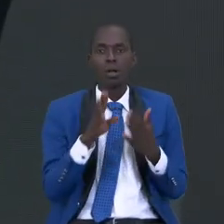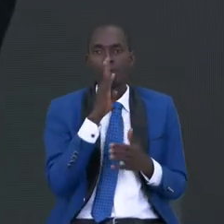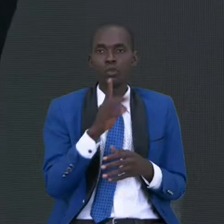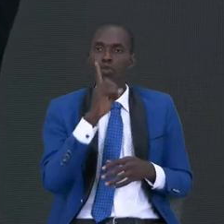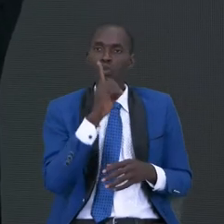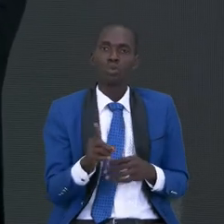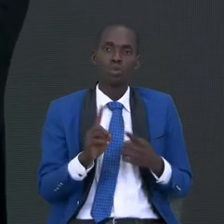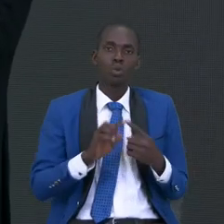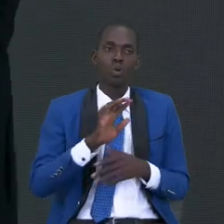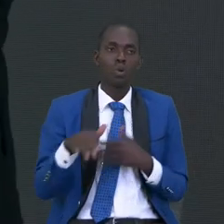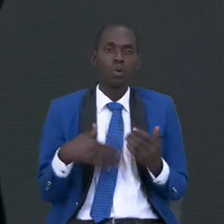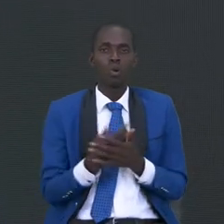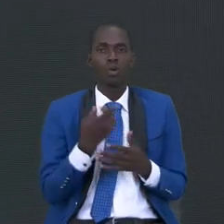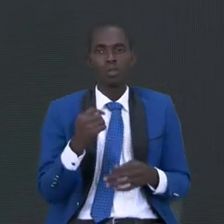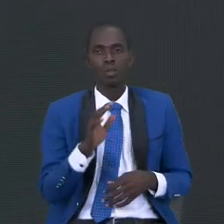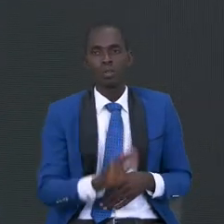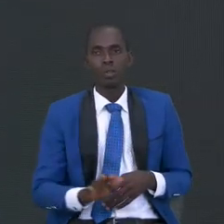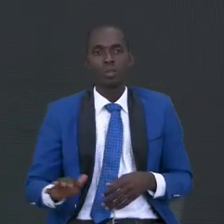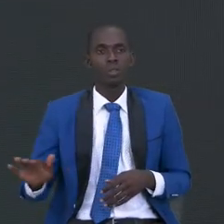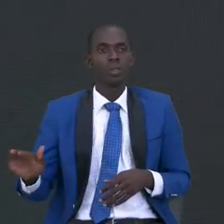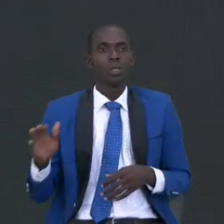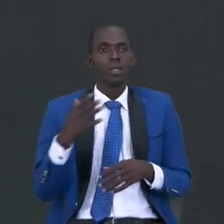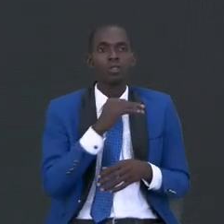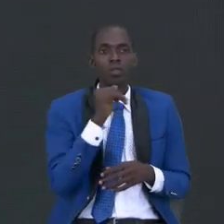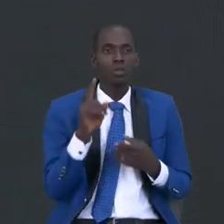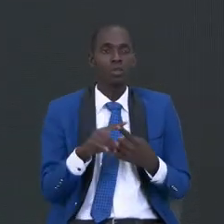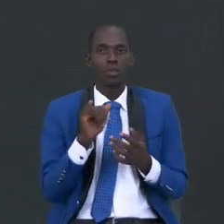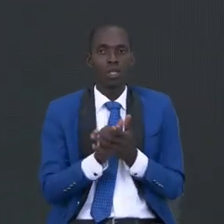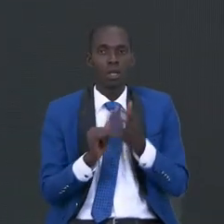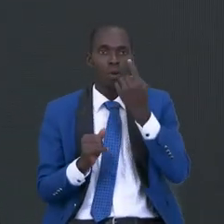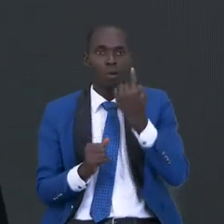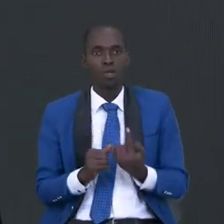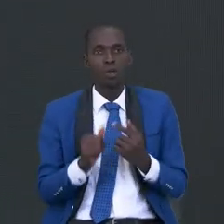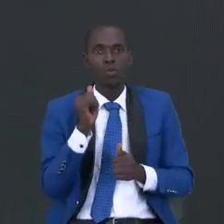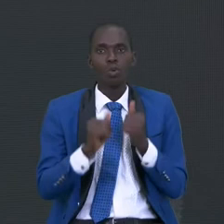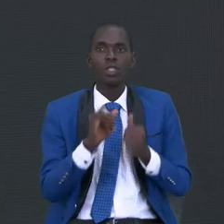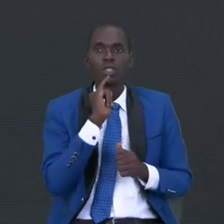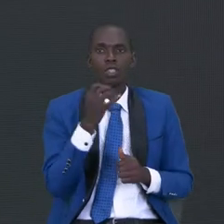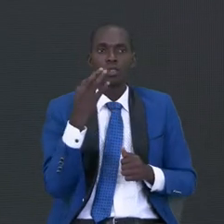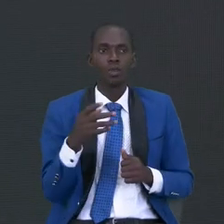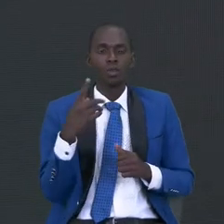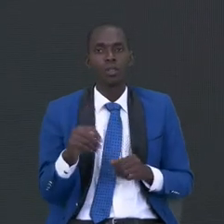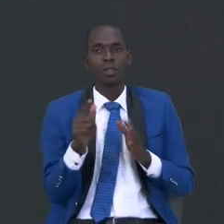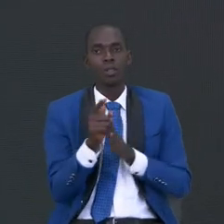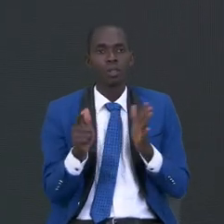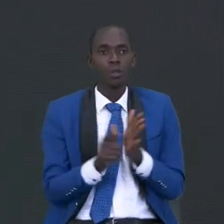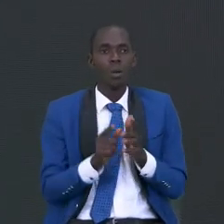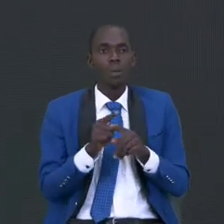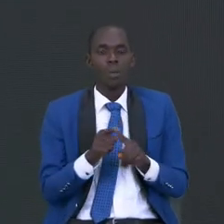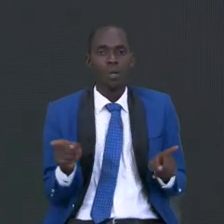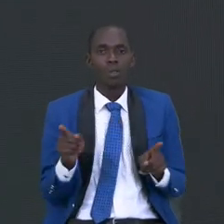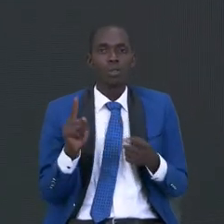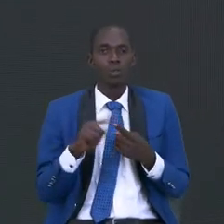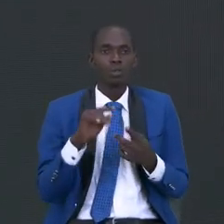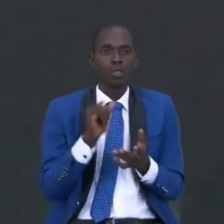all the seed, not to that only which is of the law, but